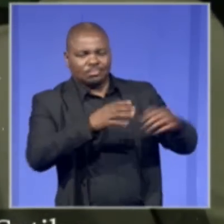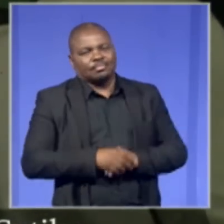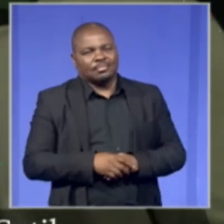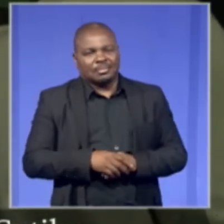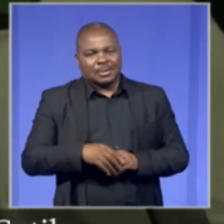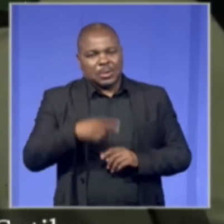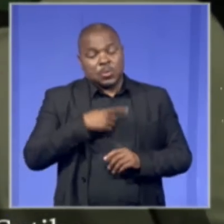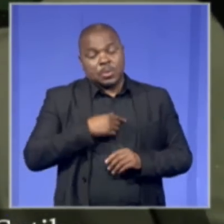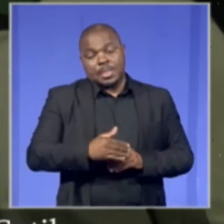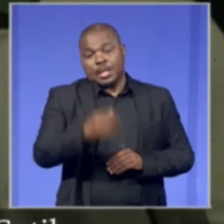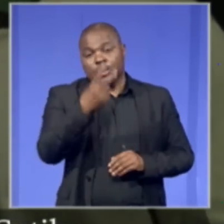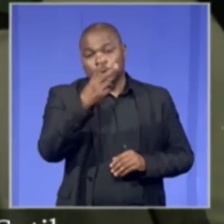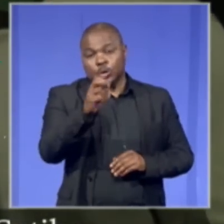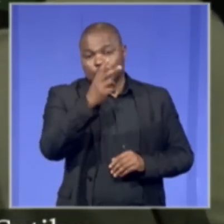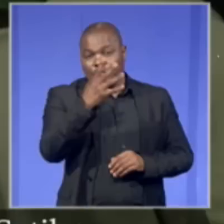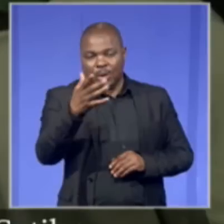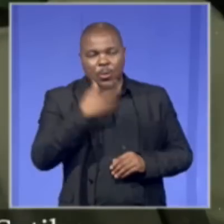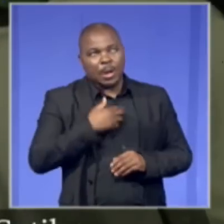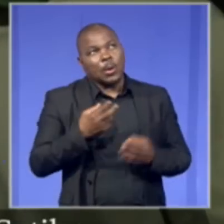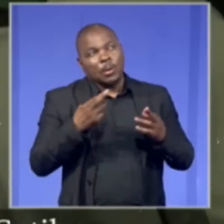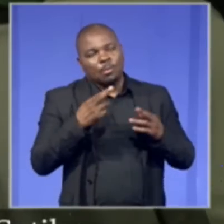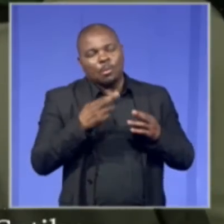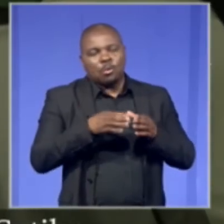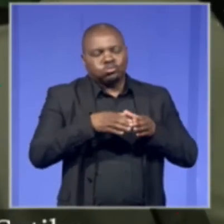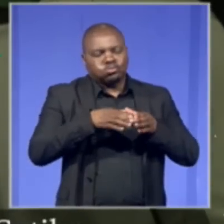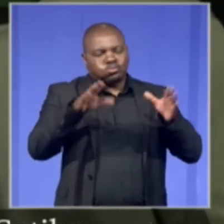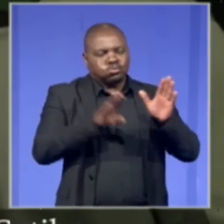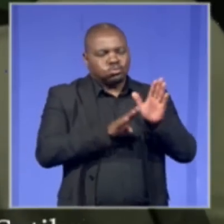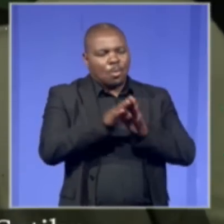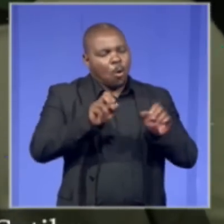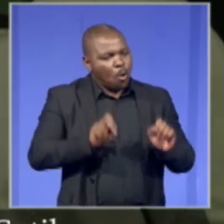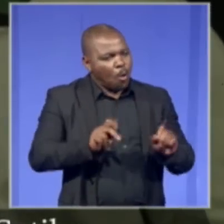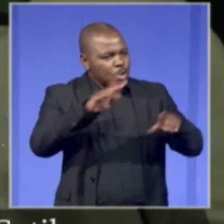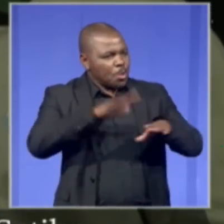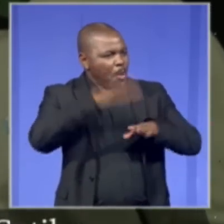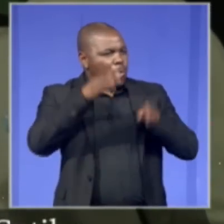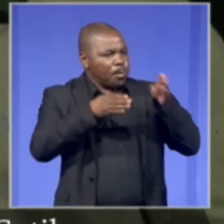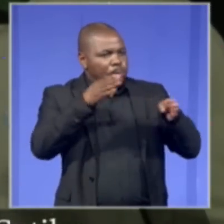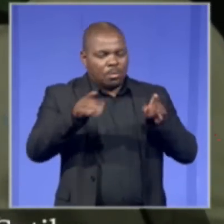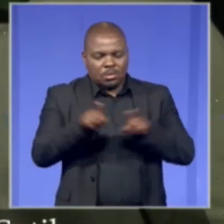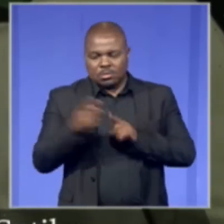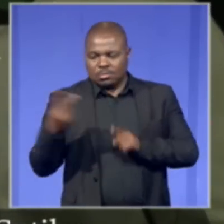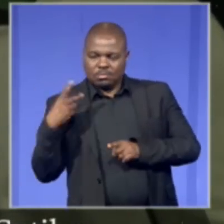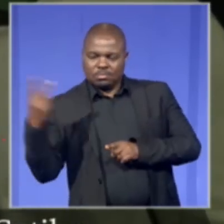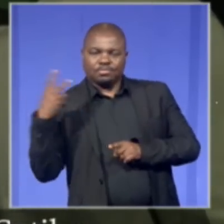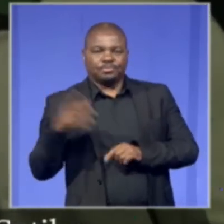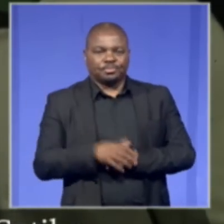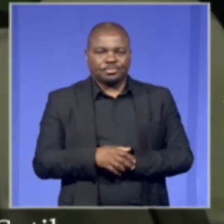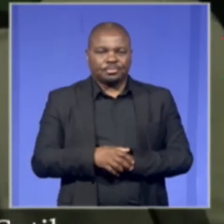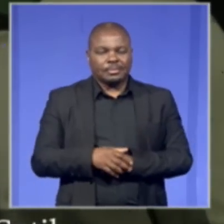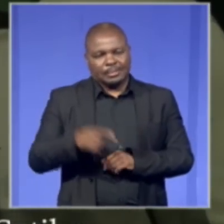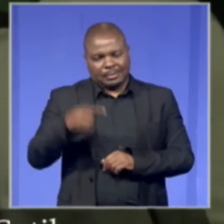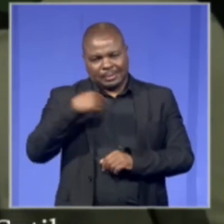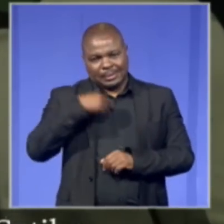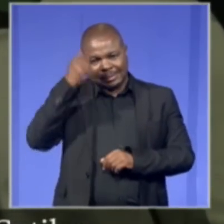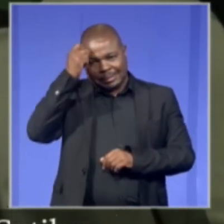to in 2025, it's more growth, more opportunities for ourselves as individuals and as a couple. And